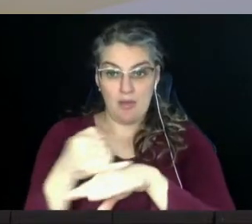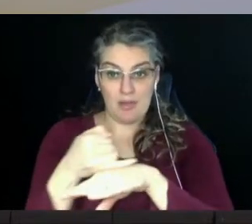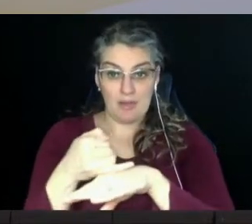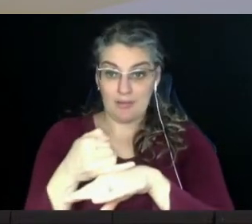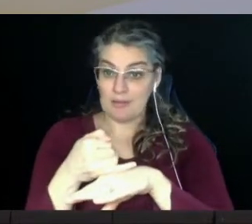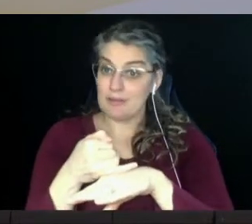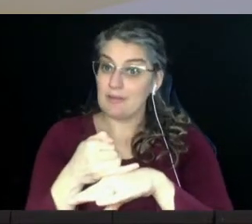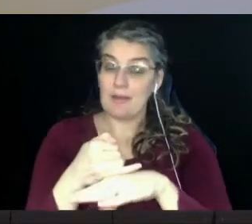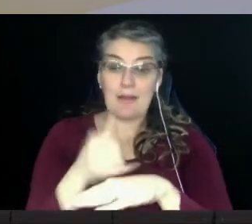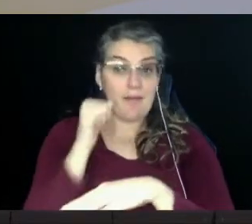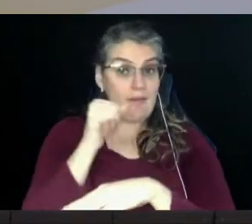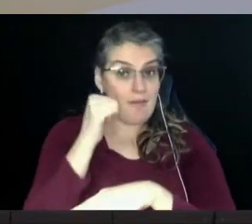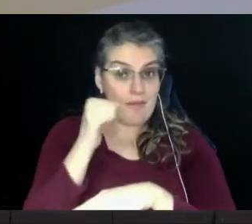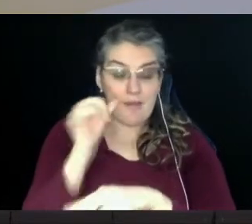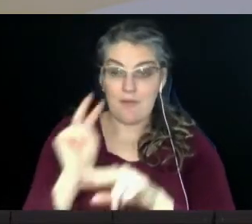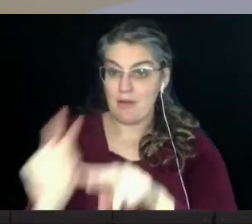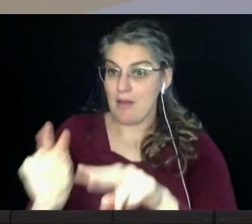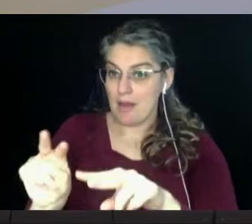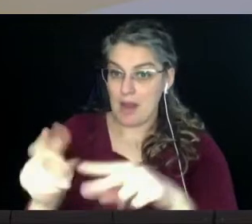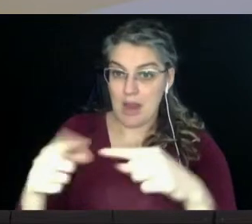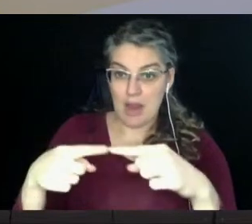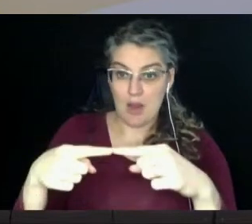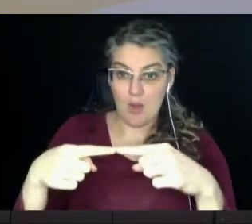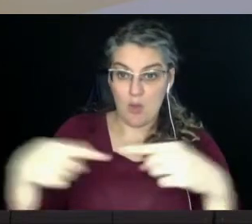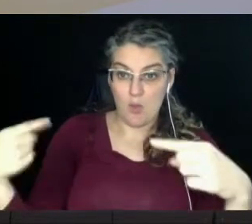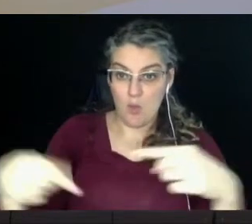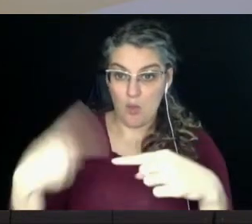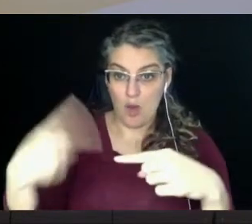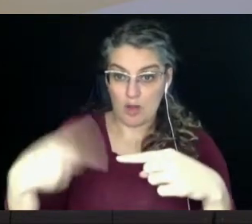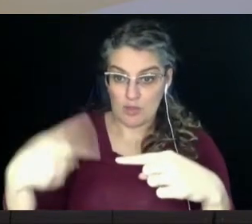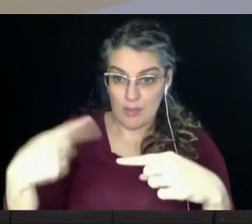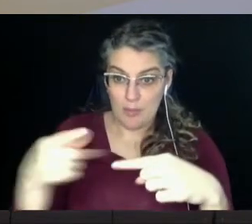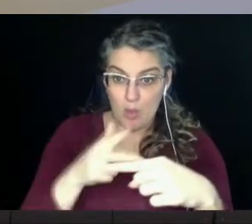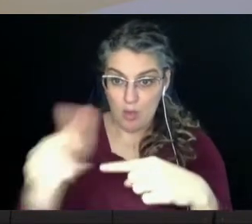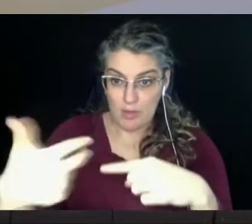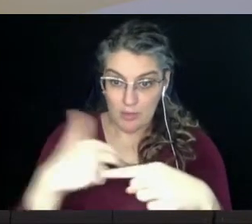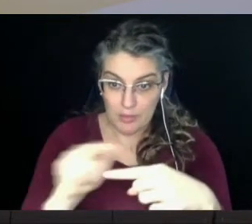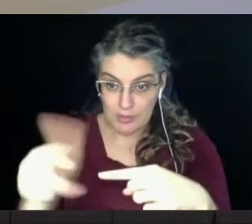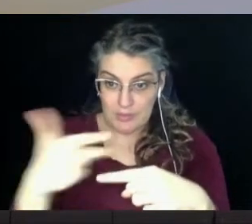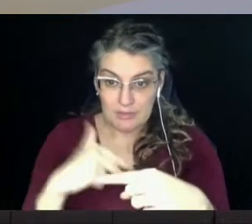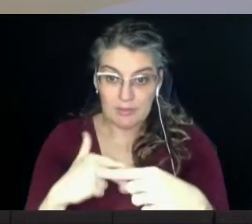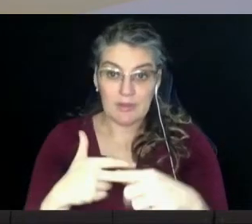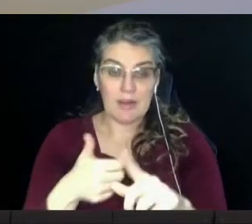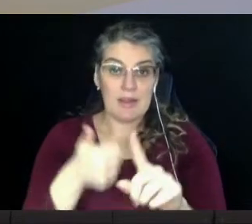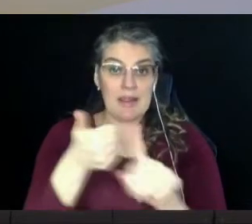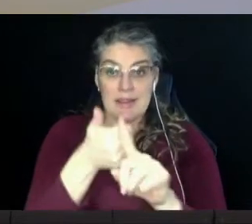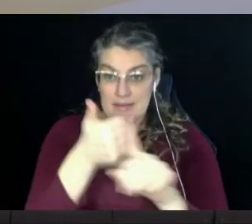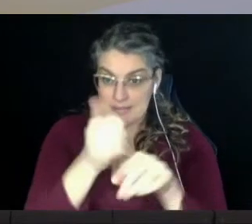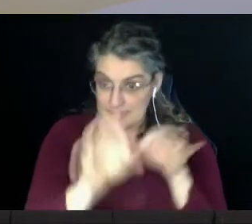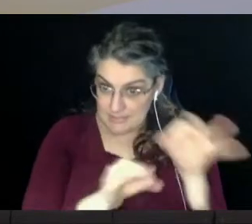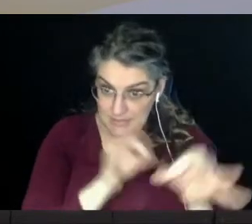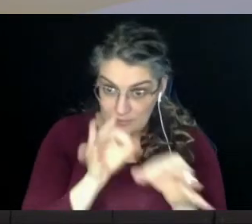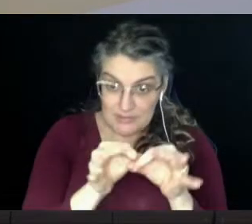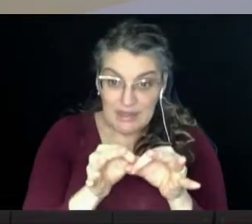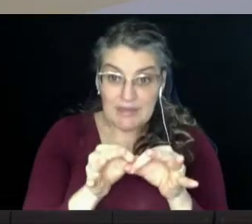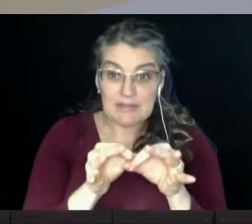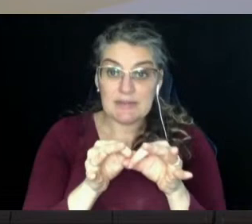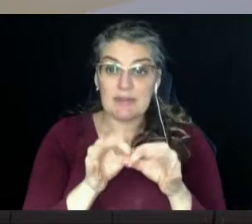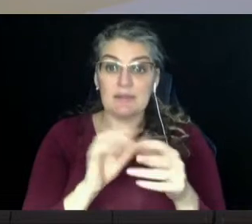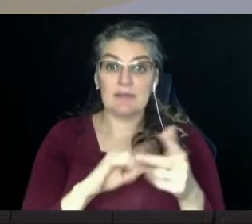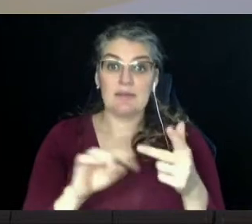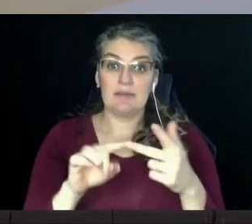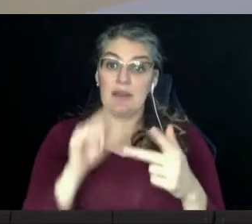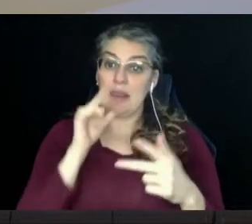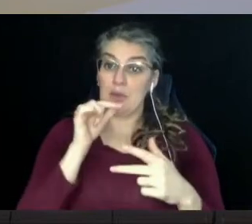measures, self-isolation, testing. I'd like to remind those who have been vaccinated or the groups